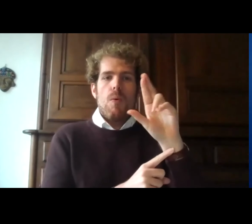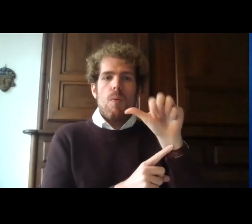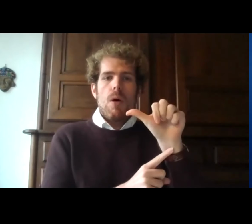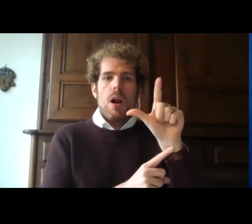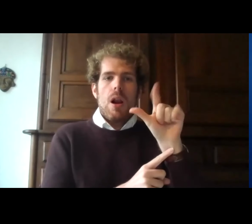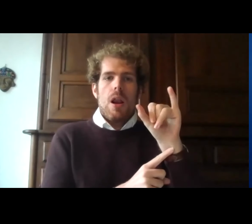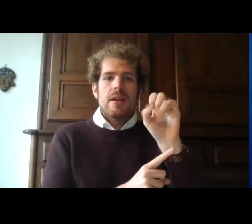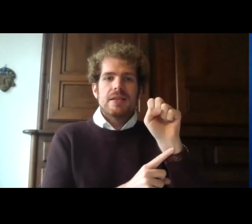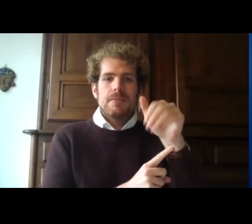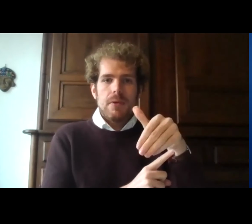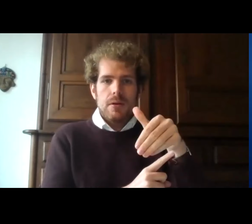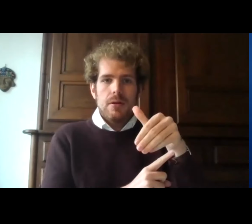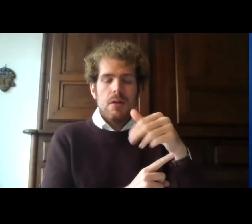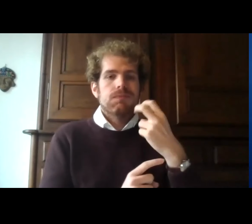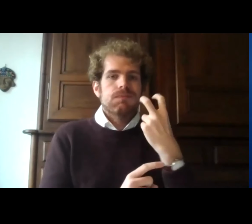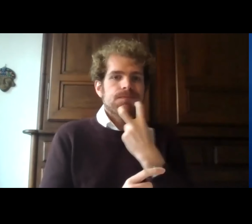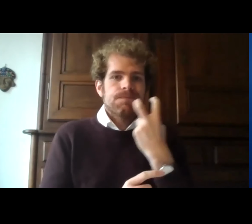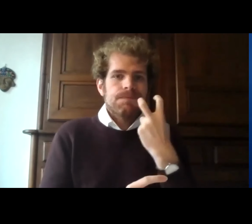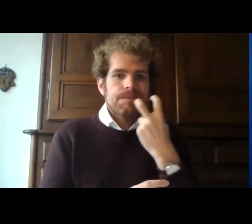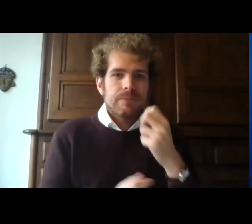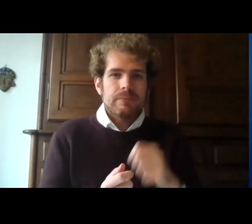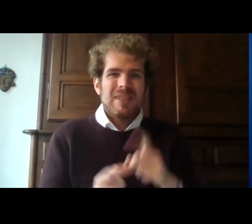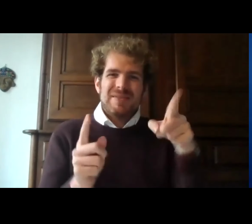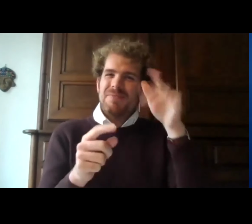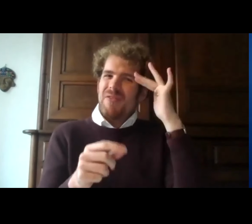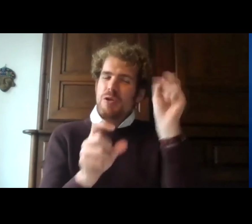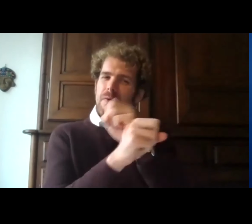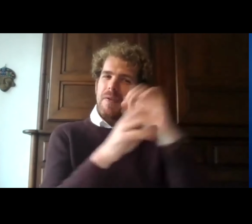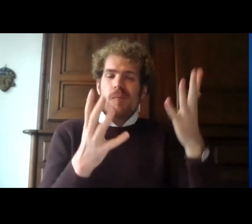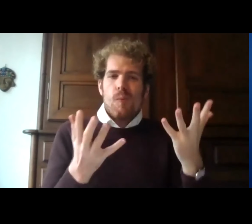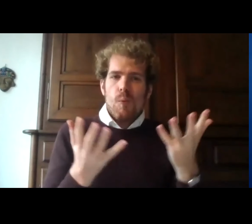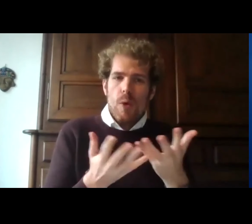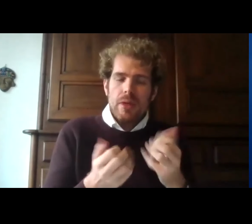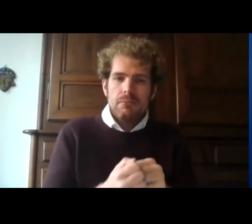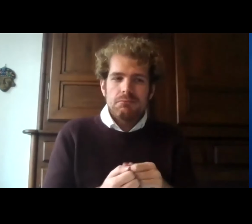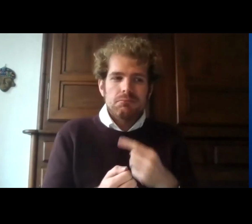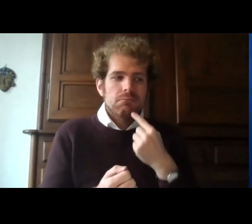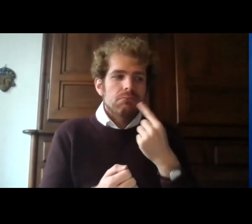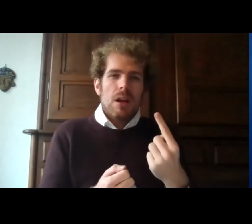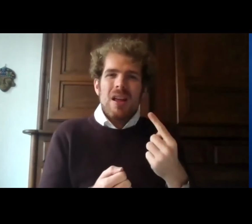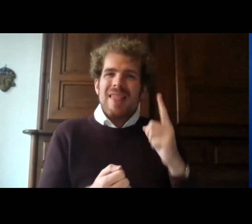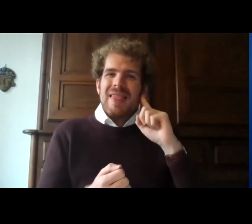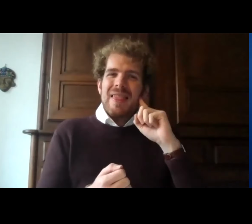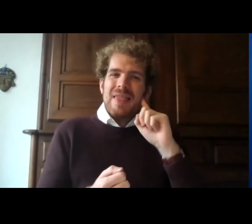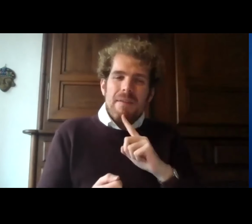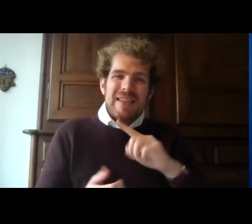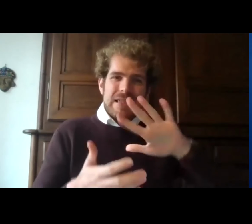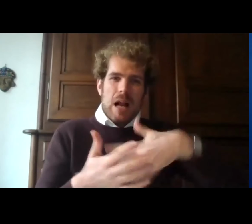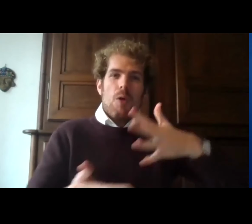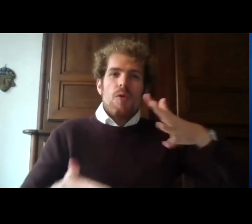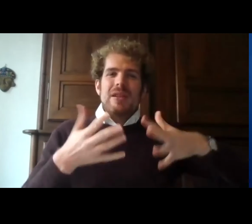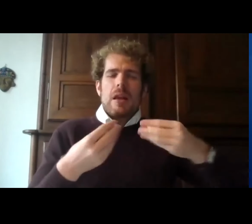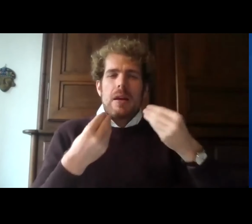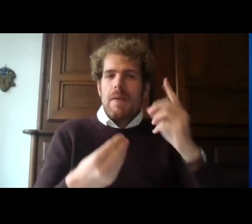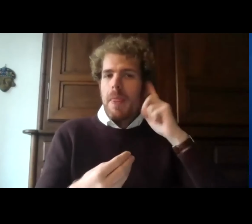deaf children, and they adopted an oralist philosophy. And what this philosophy allows